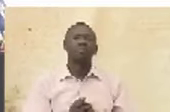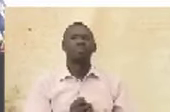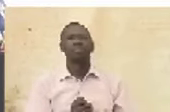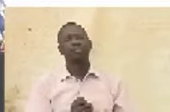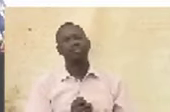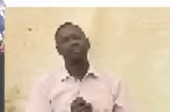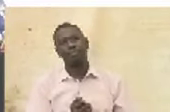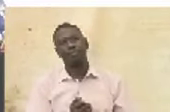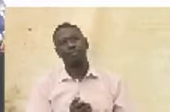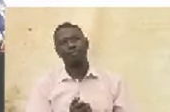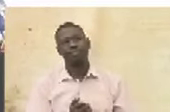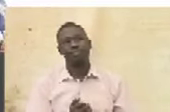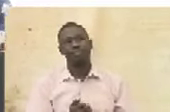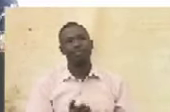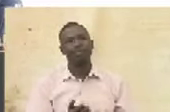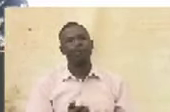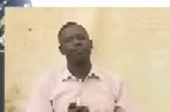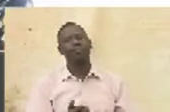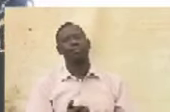Yes.